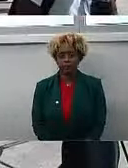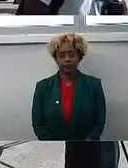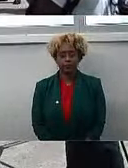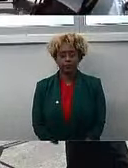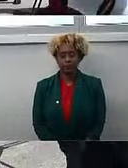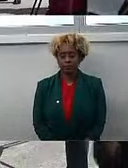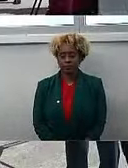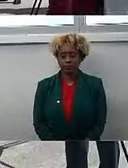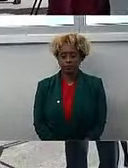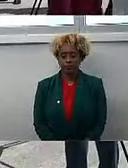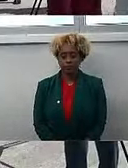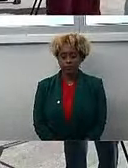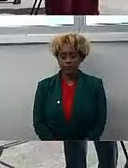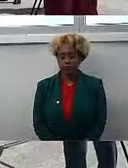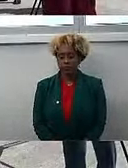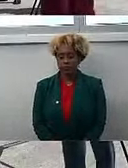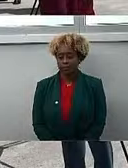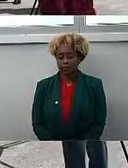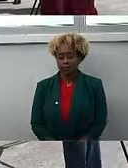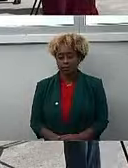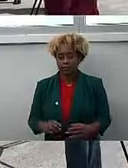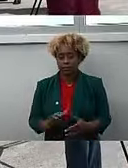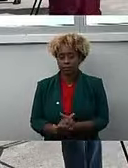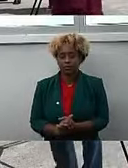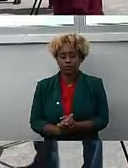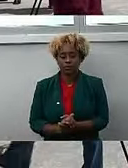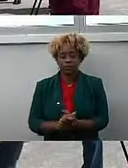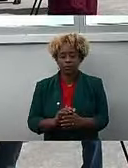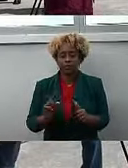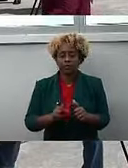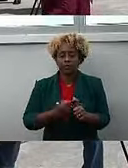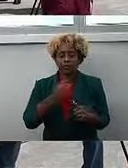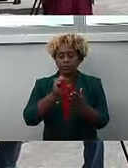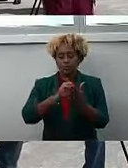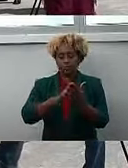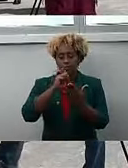pass by proclamation dated the first day of September